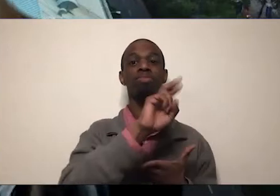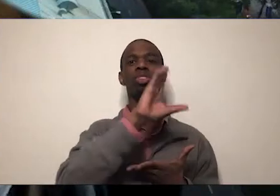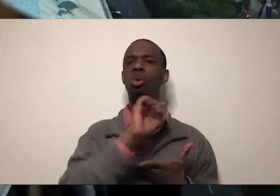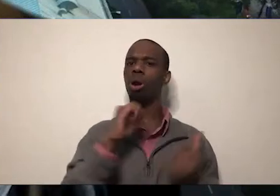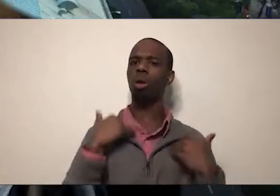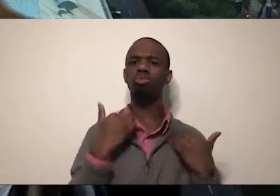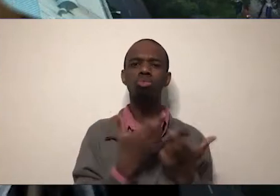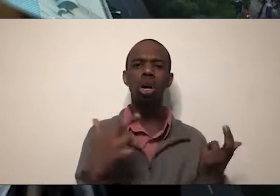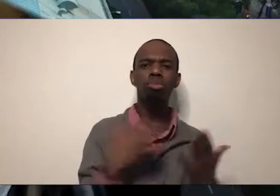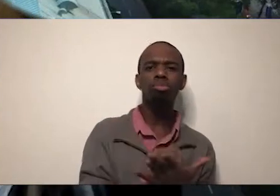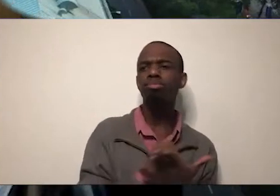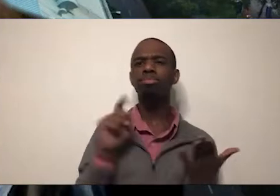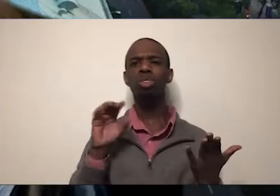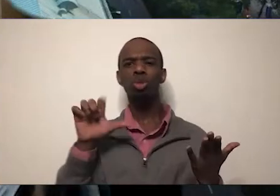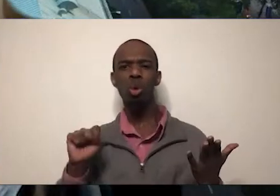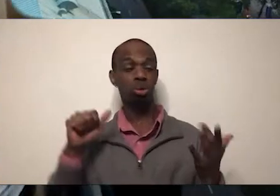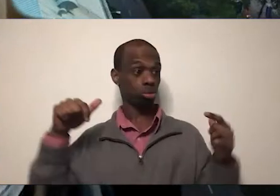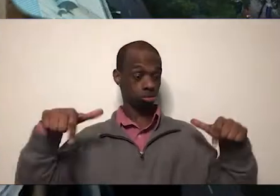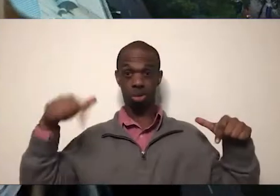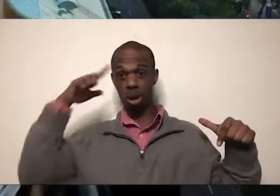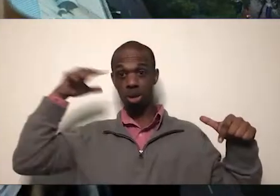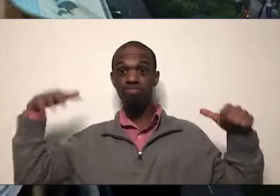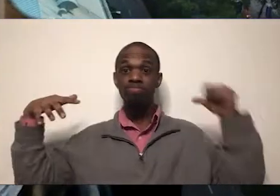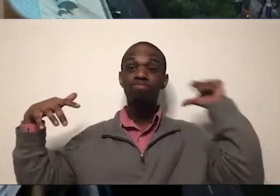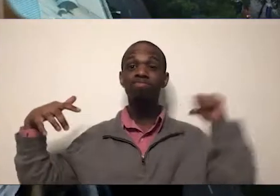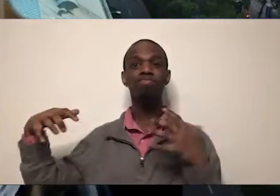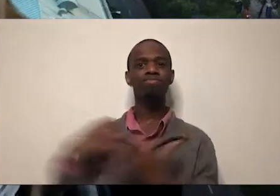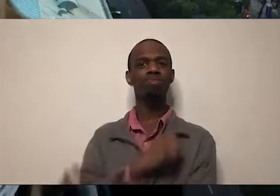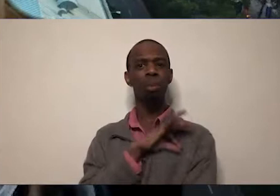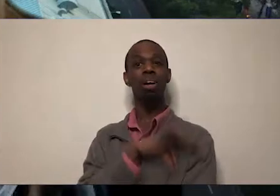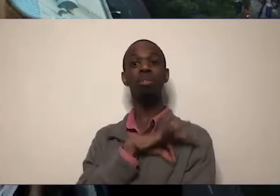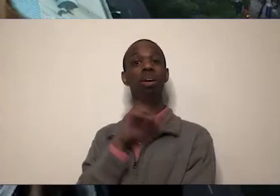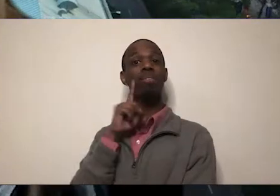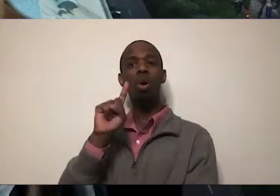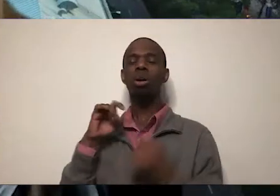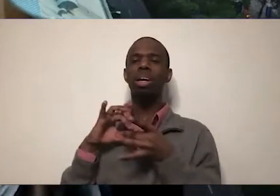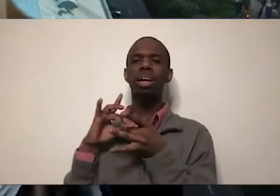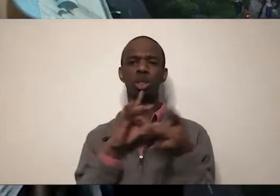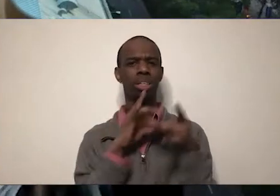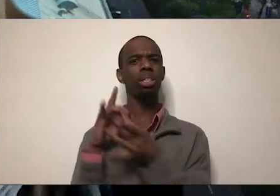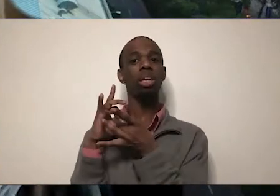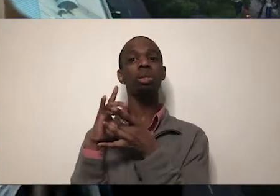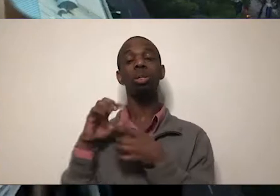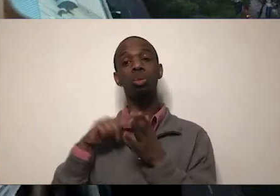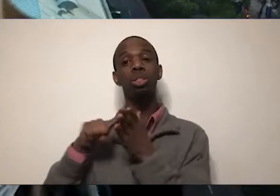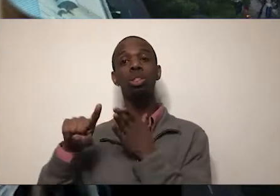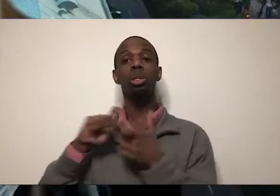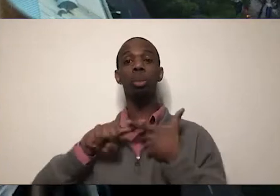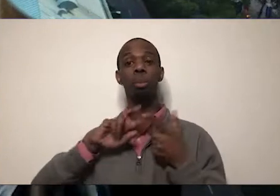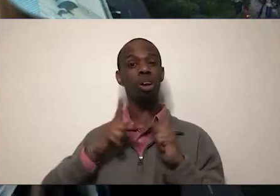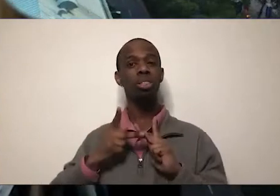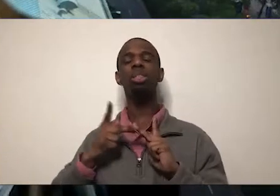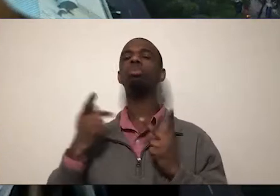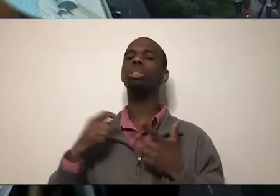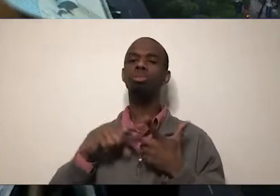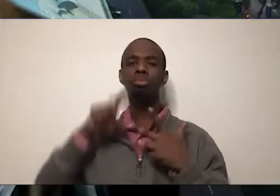research, partnerships, education, innovative technologies, and the sharing of ideas. This public program series is a